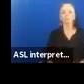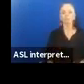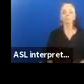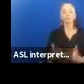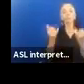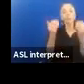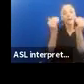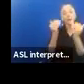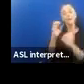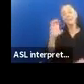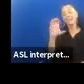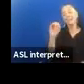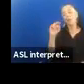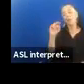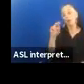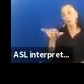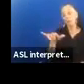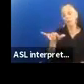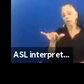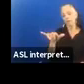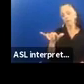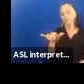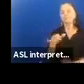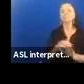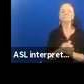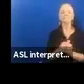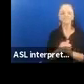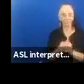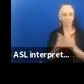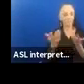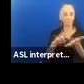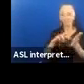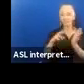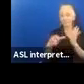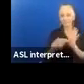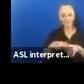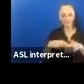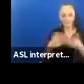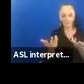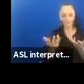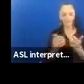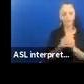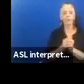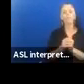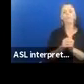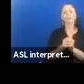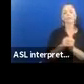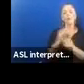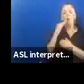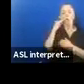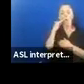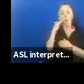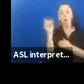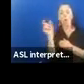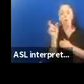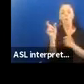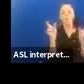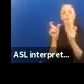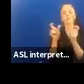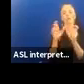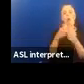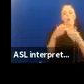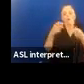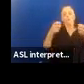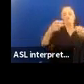And then economy. Economy simply means the management of home, or another way to look at it is